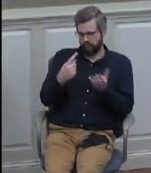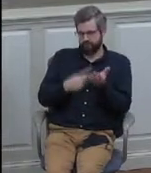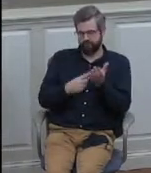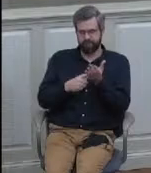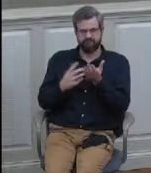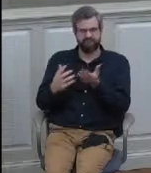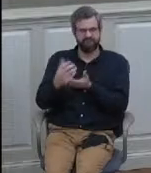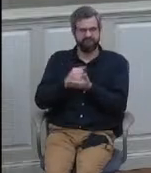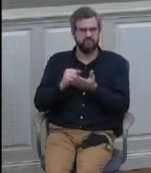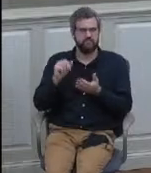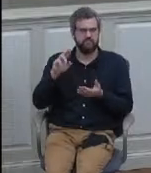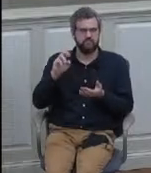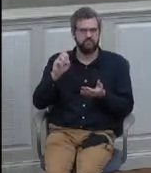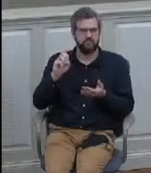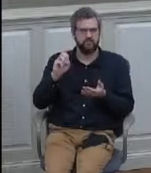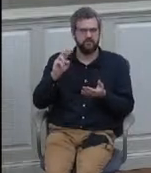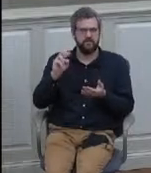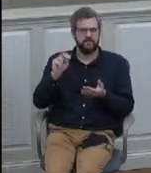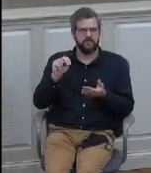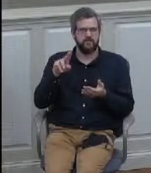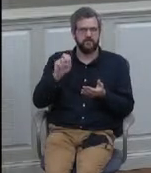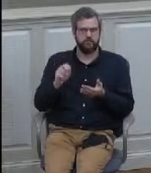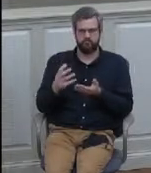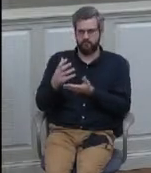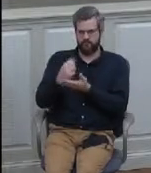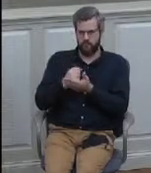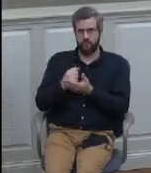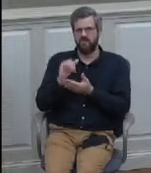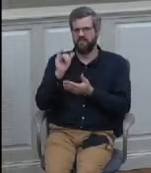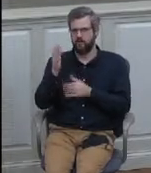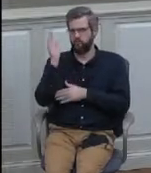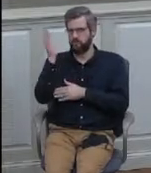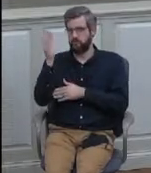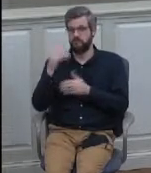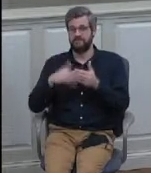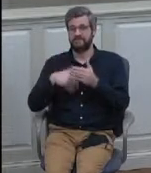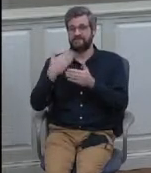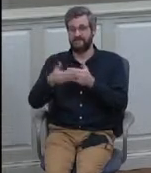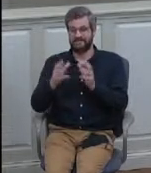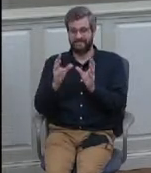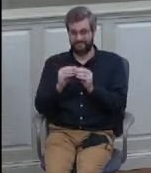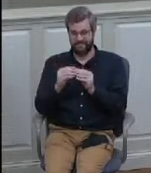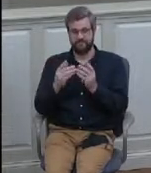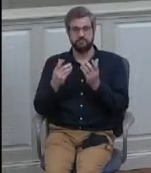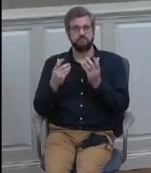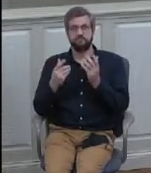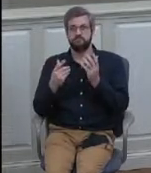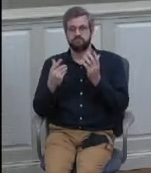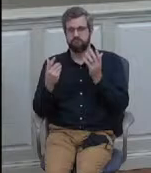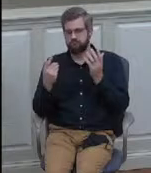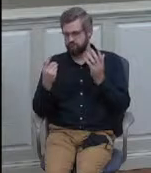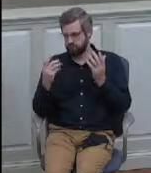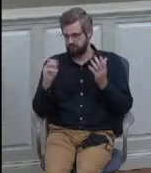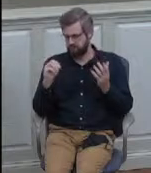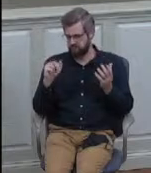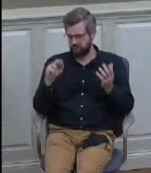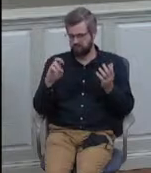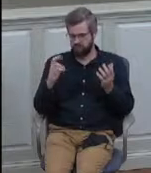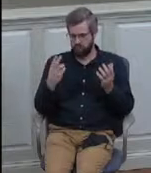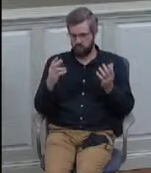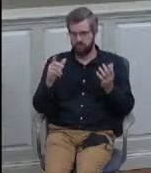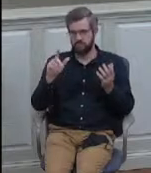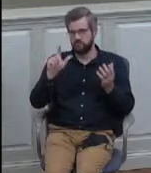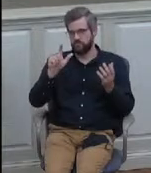will be a presentation primarily. The next meeting, as an example, will be the March 25th